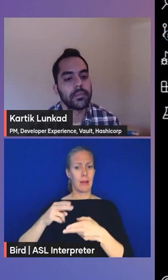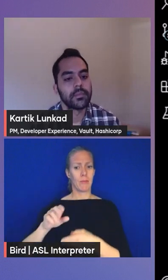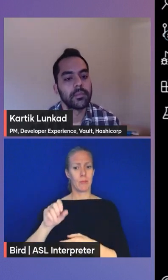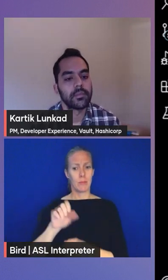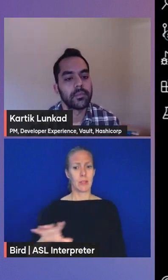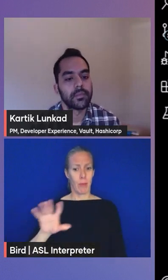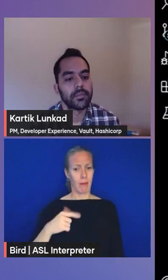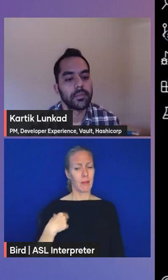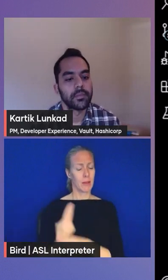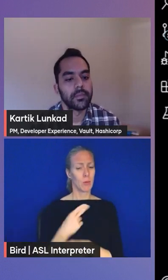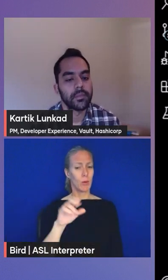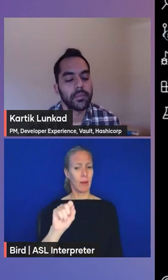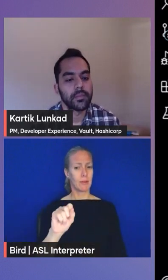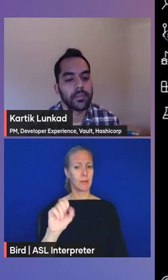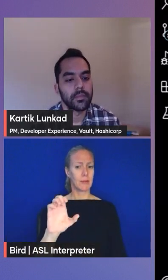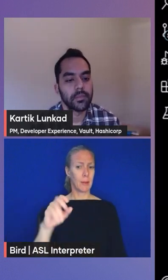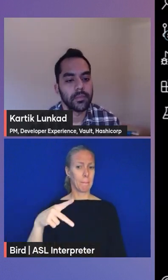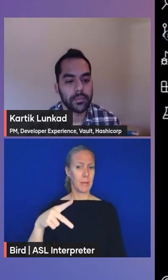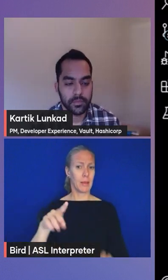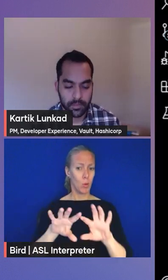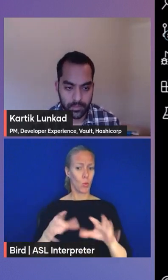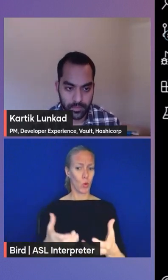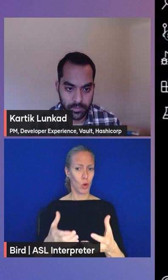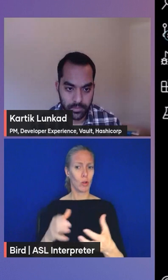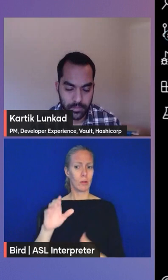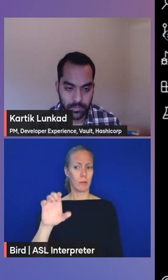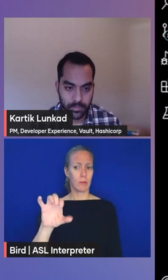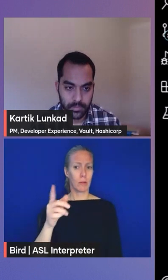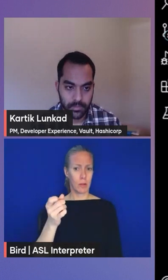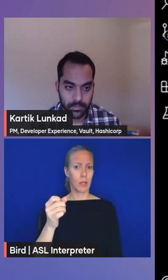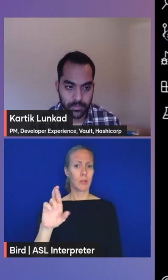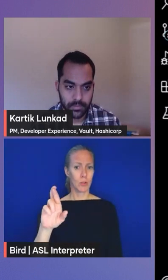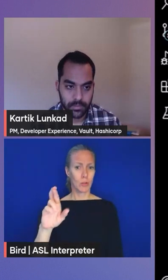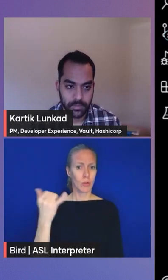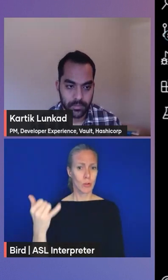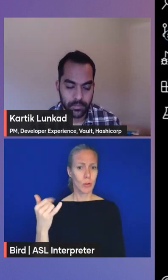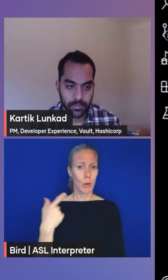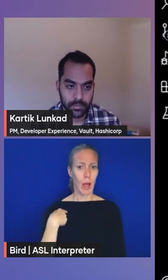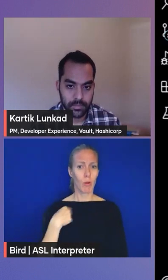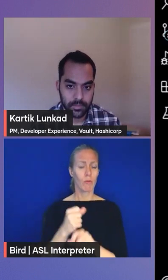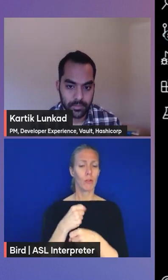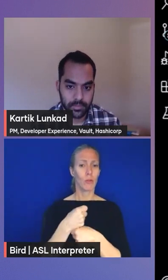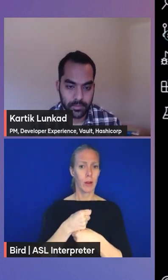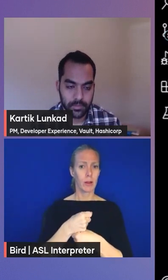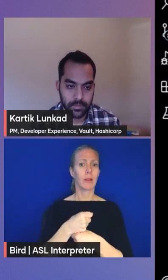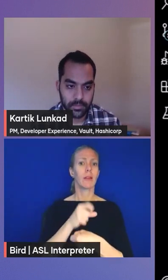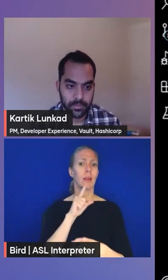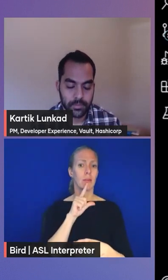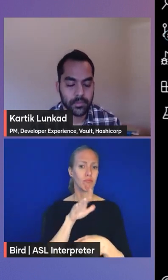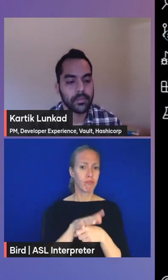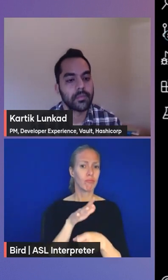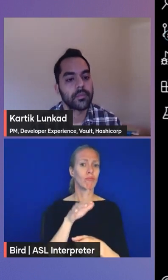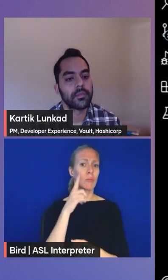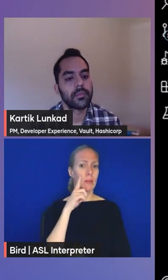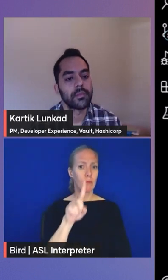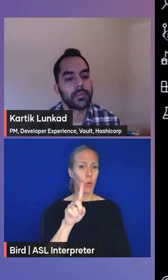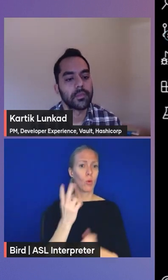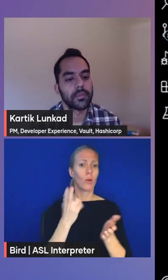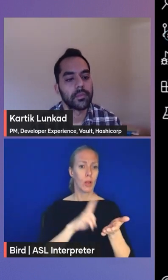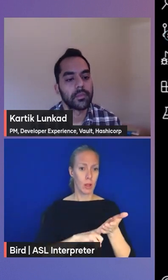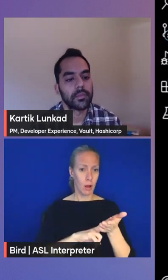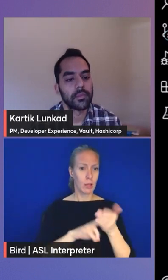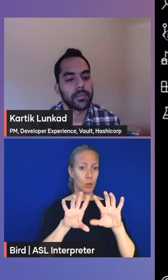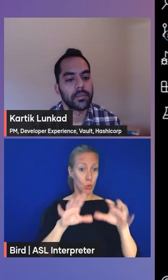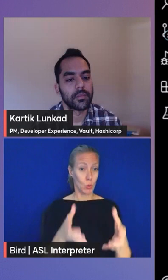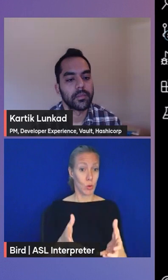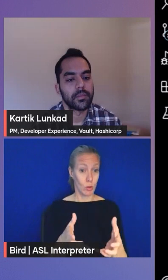cluster, I now have performed the authentication for logging into Vault.